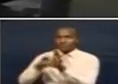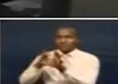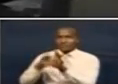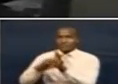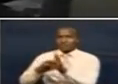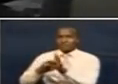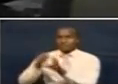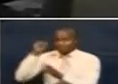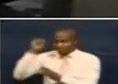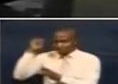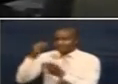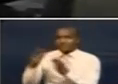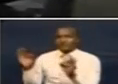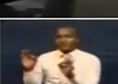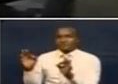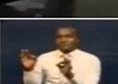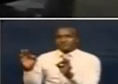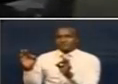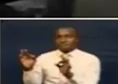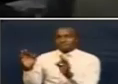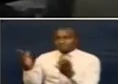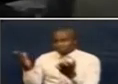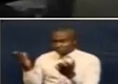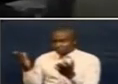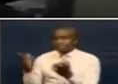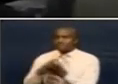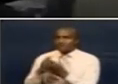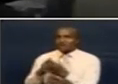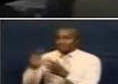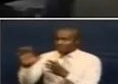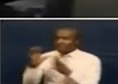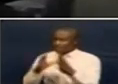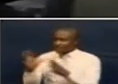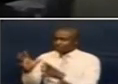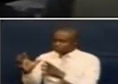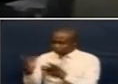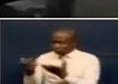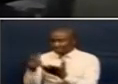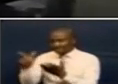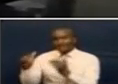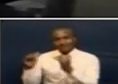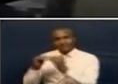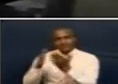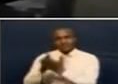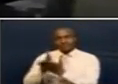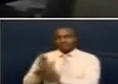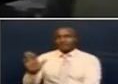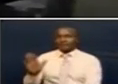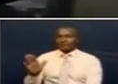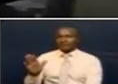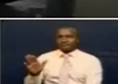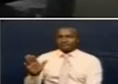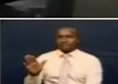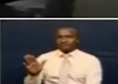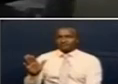politics in Belangi and select a political party of his choice, because it's a democratic right as envisaged